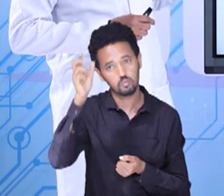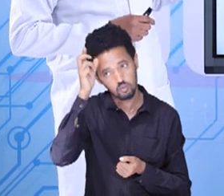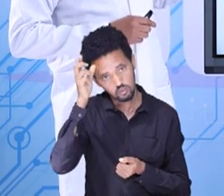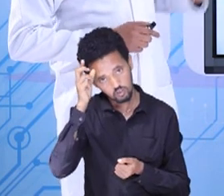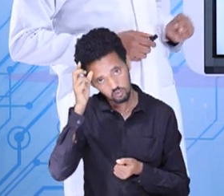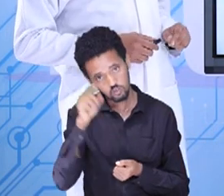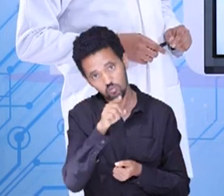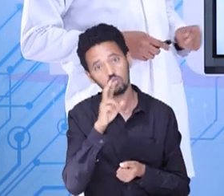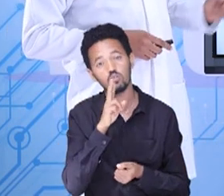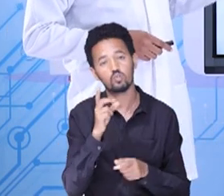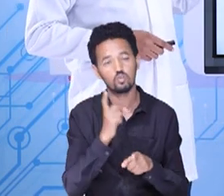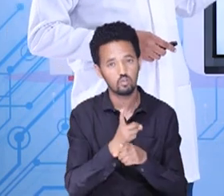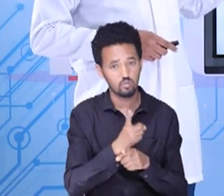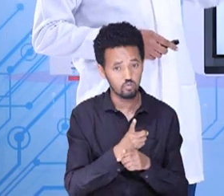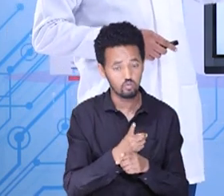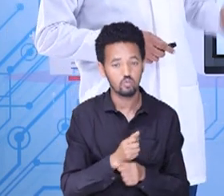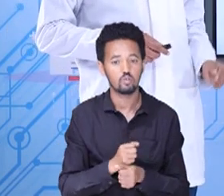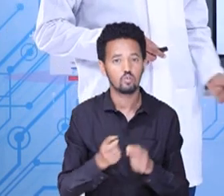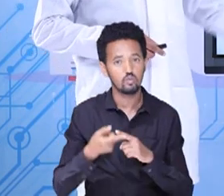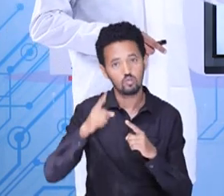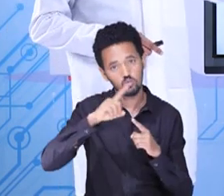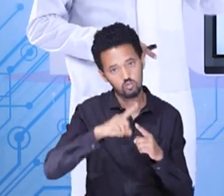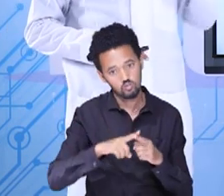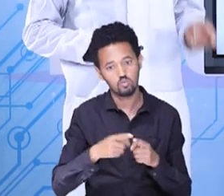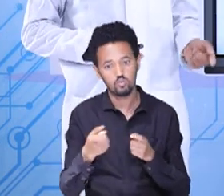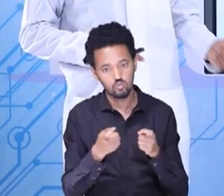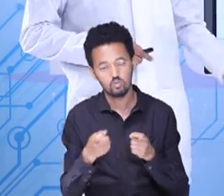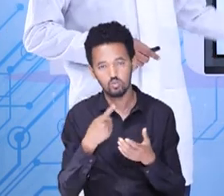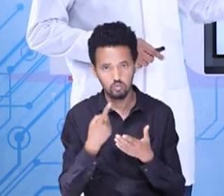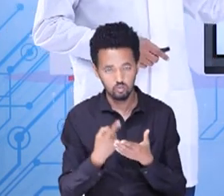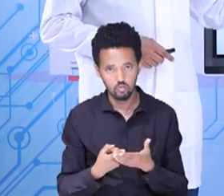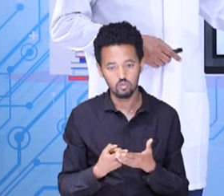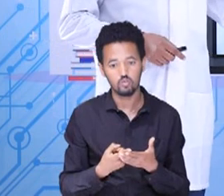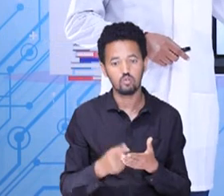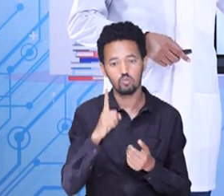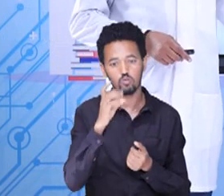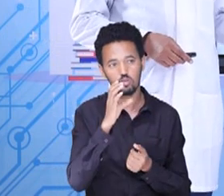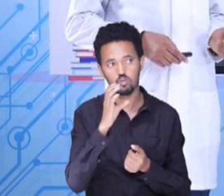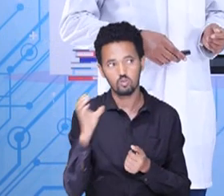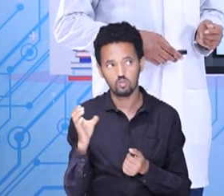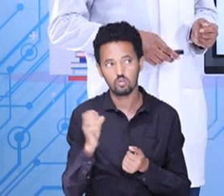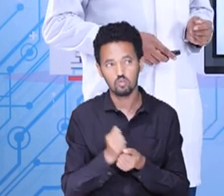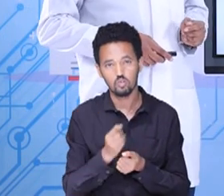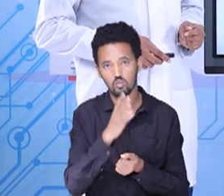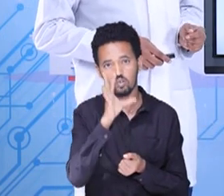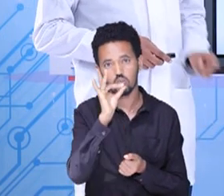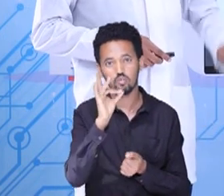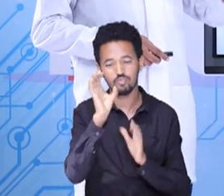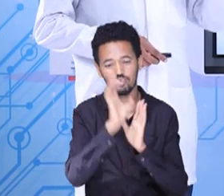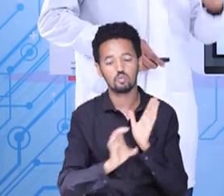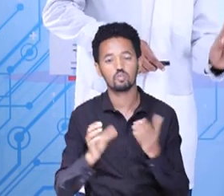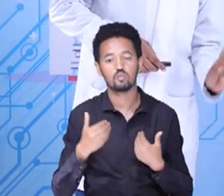Selassie. Those are the factors for the revision of the constitution. This constitution has 131 articles and 8